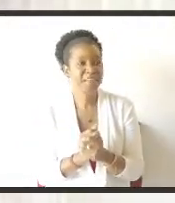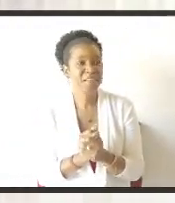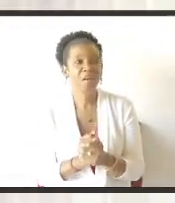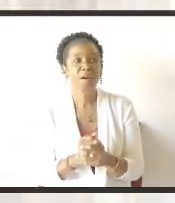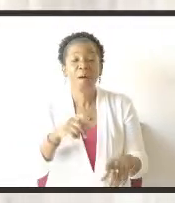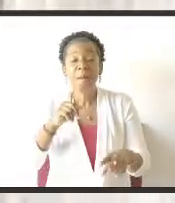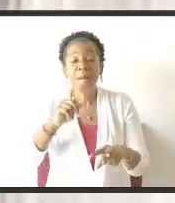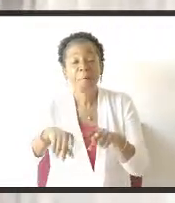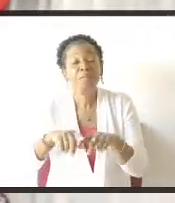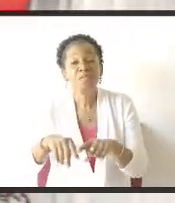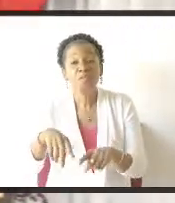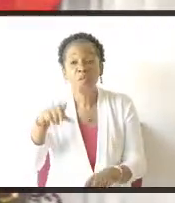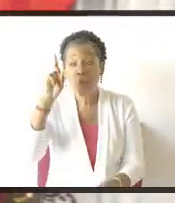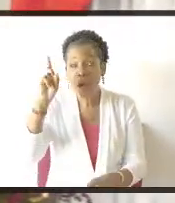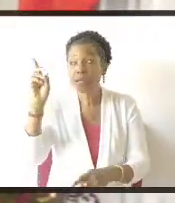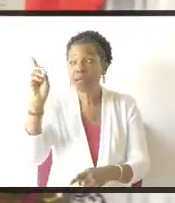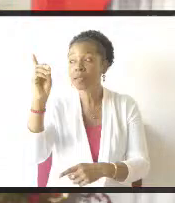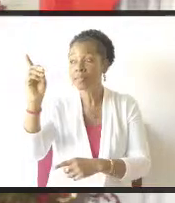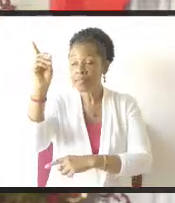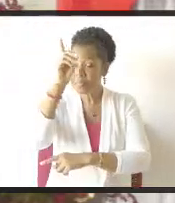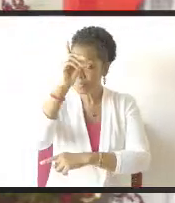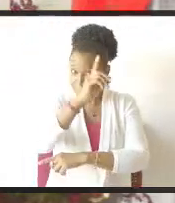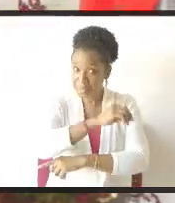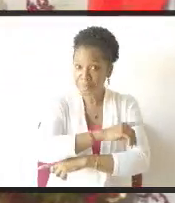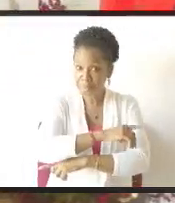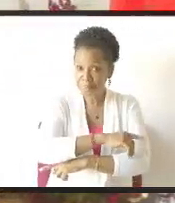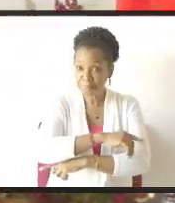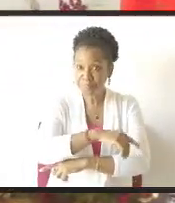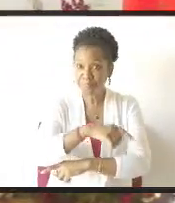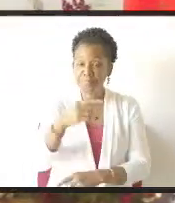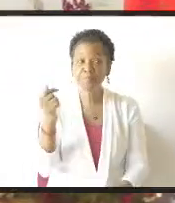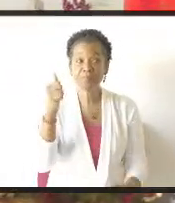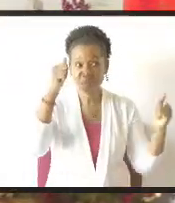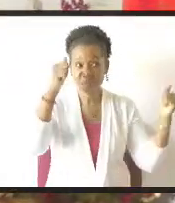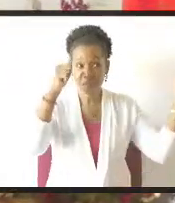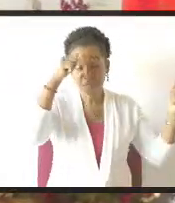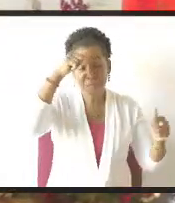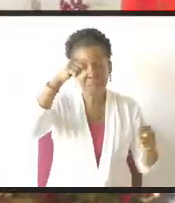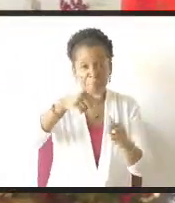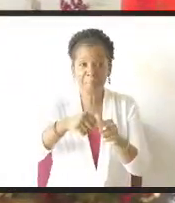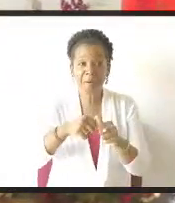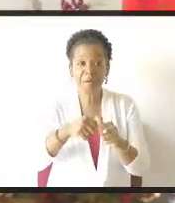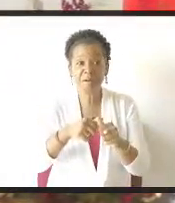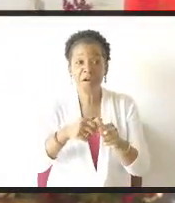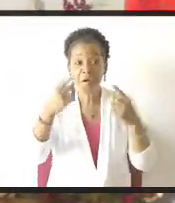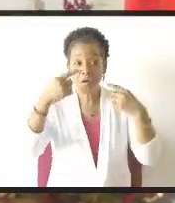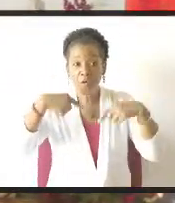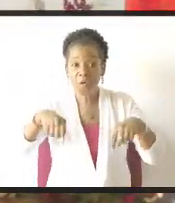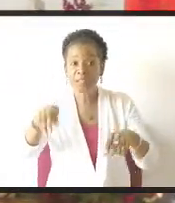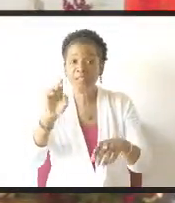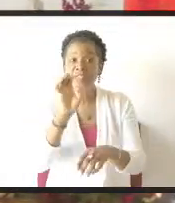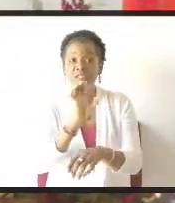was convicted. The tears began to run down my face.